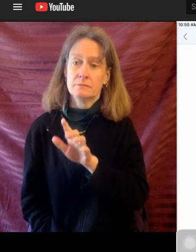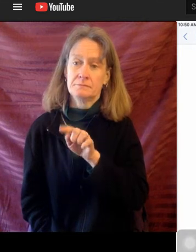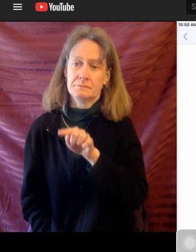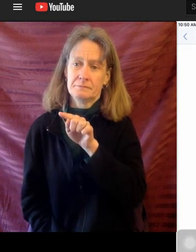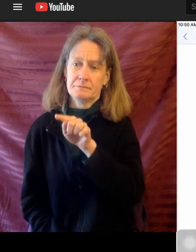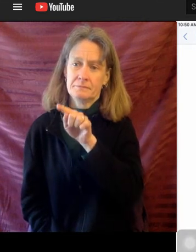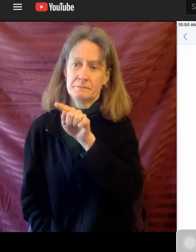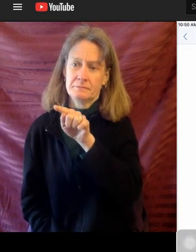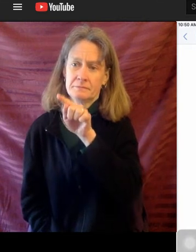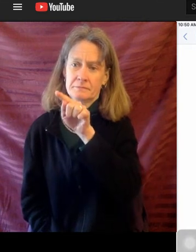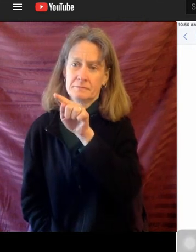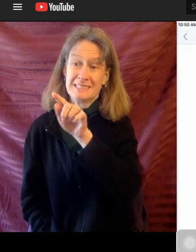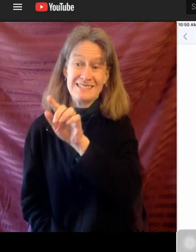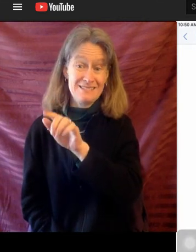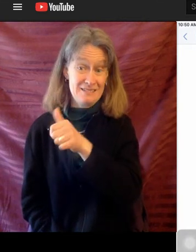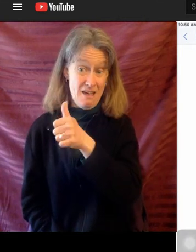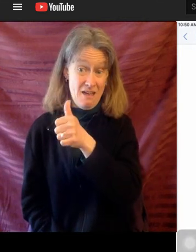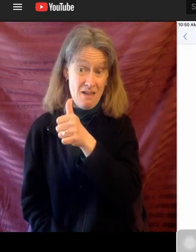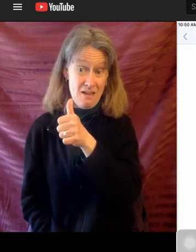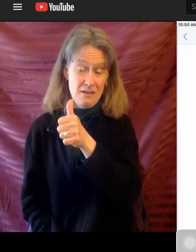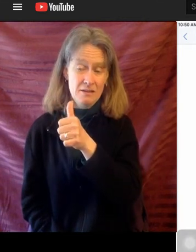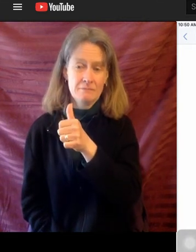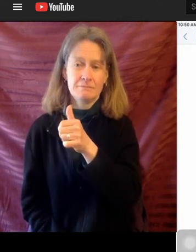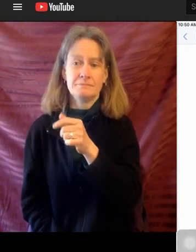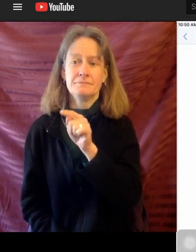6, 7, 8, 9, 10,